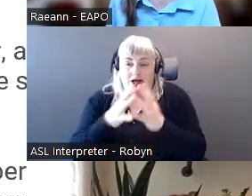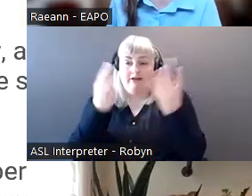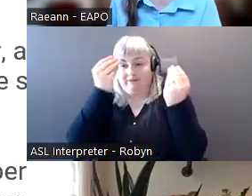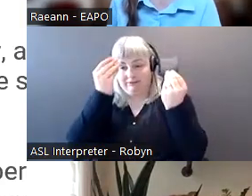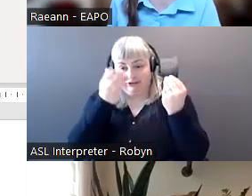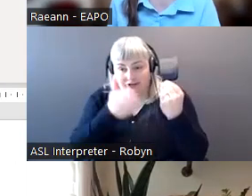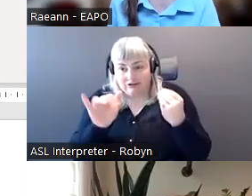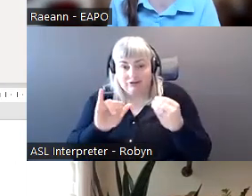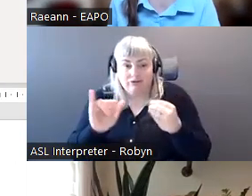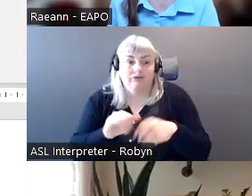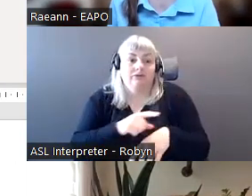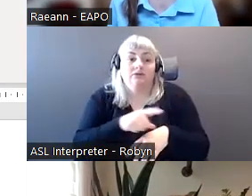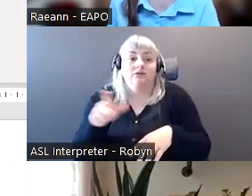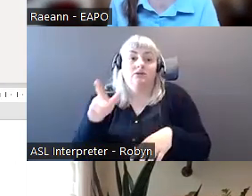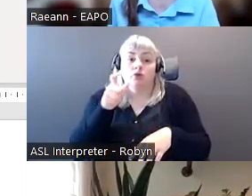to my